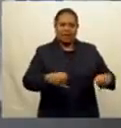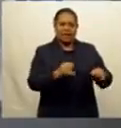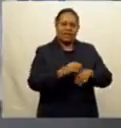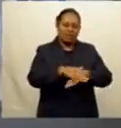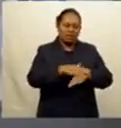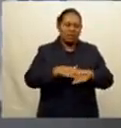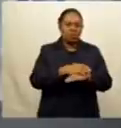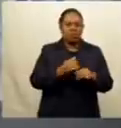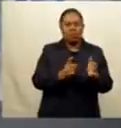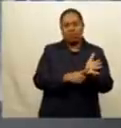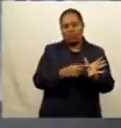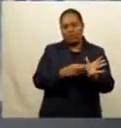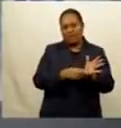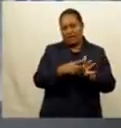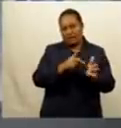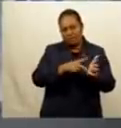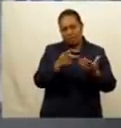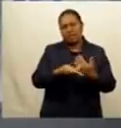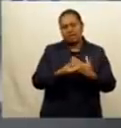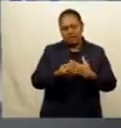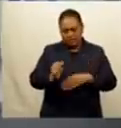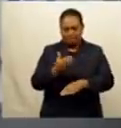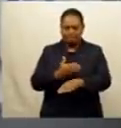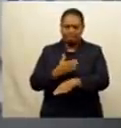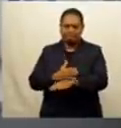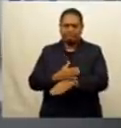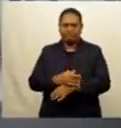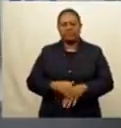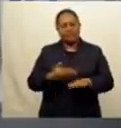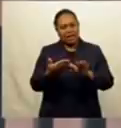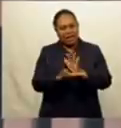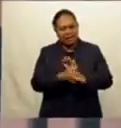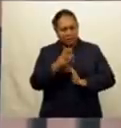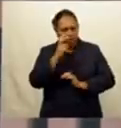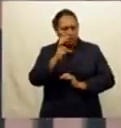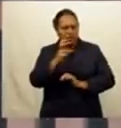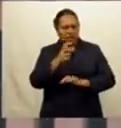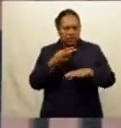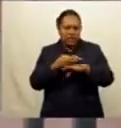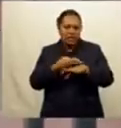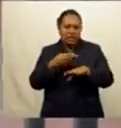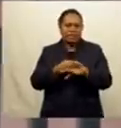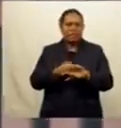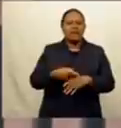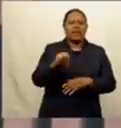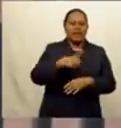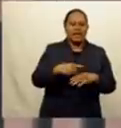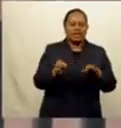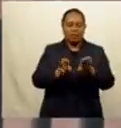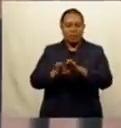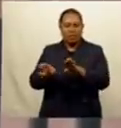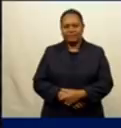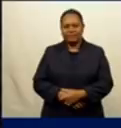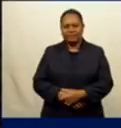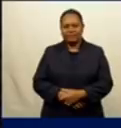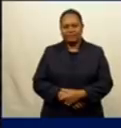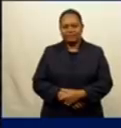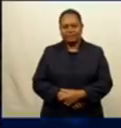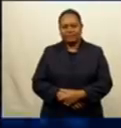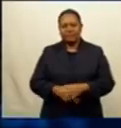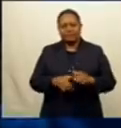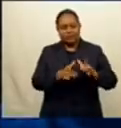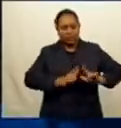Lane initiative continues to be operational under strict surveillance of Navy and the border agencies situated at the marina. Here the